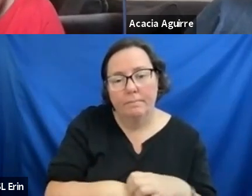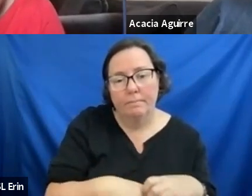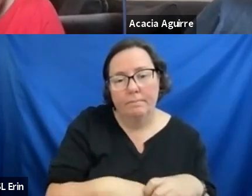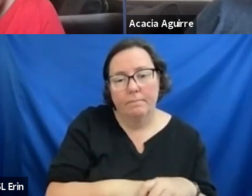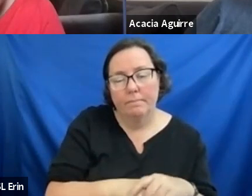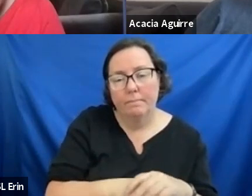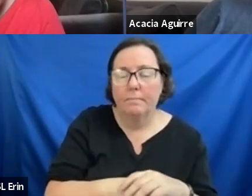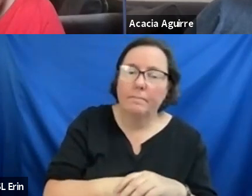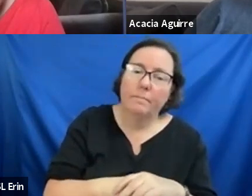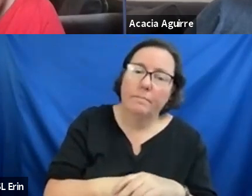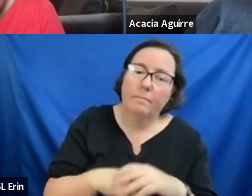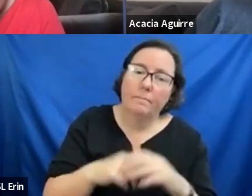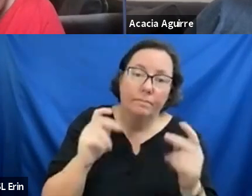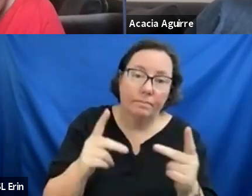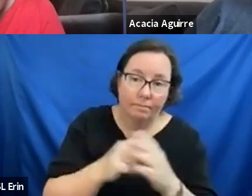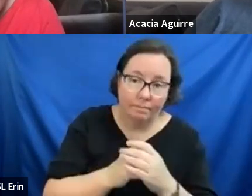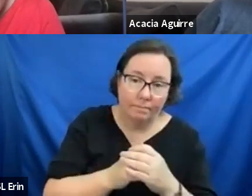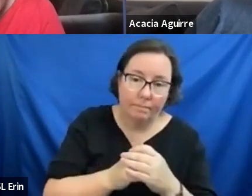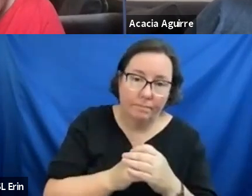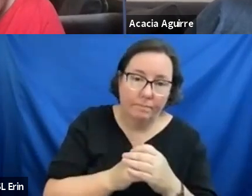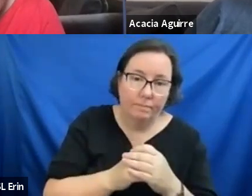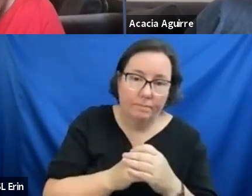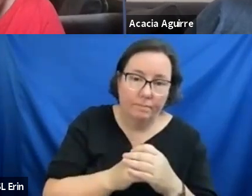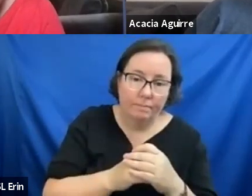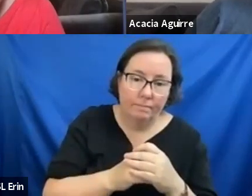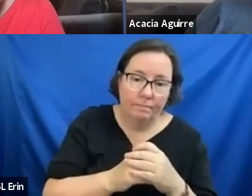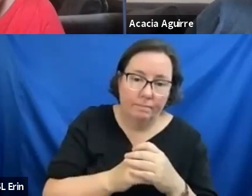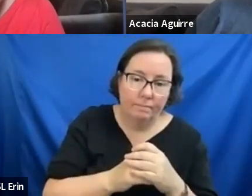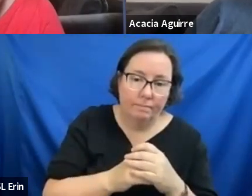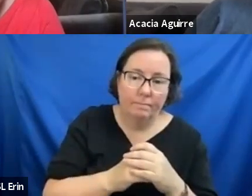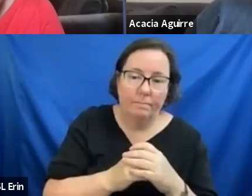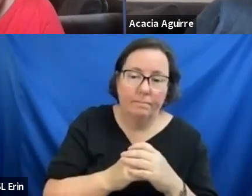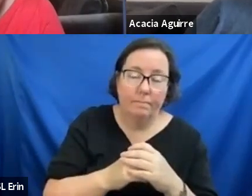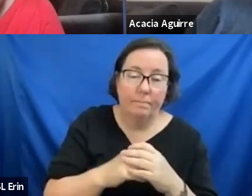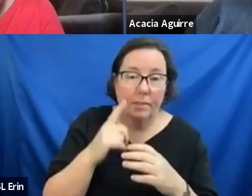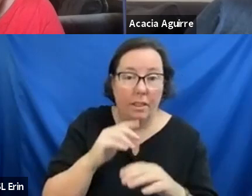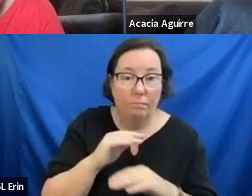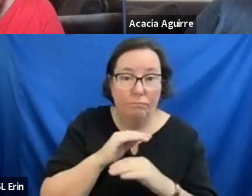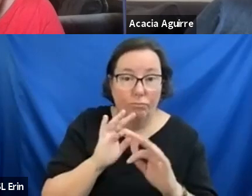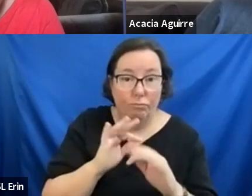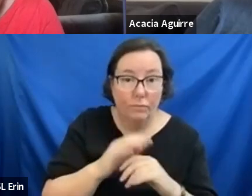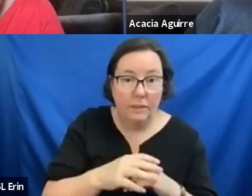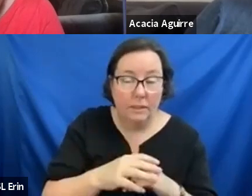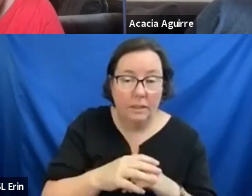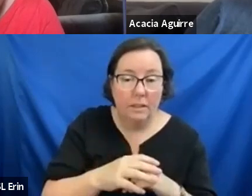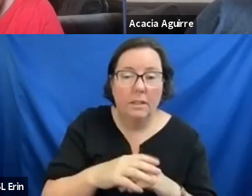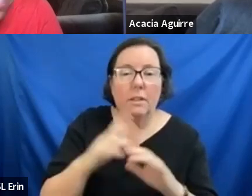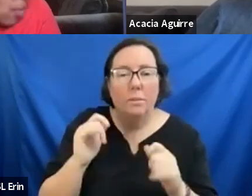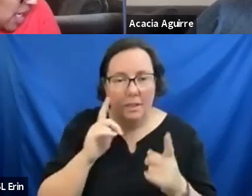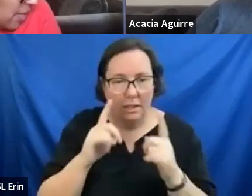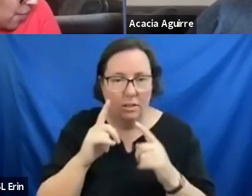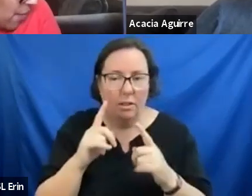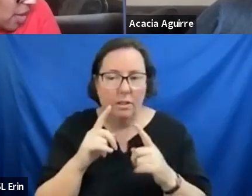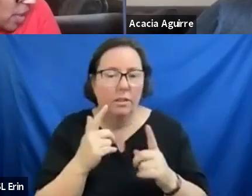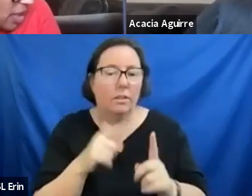Great. Okay. Well, if there's, I think we're good. And we can talk about, we